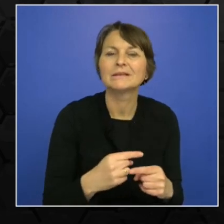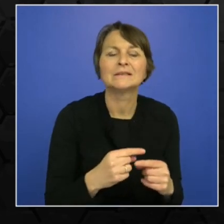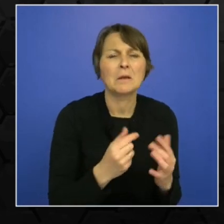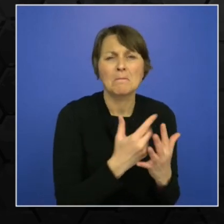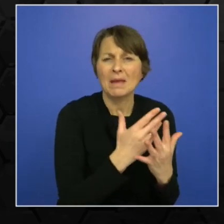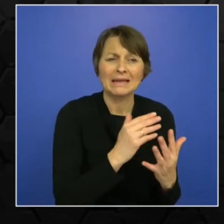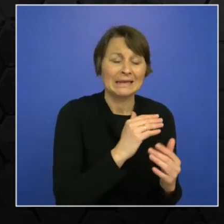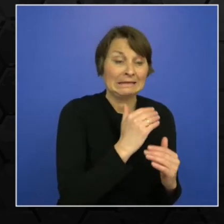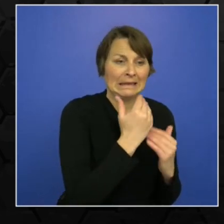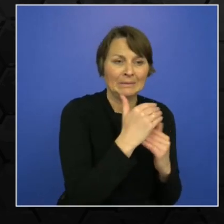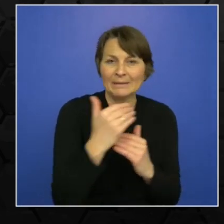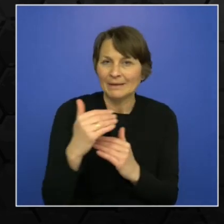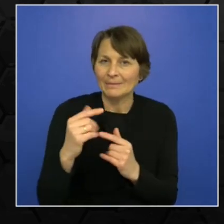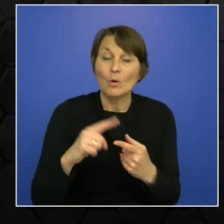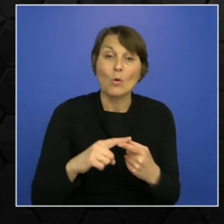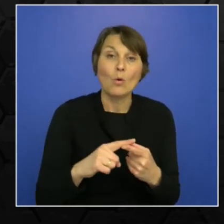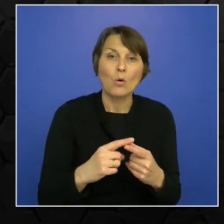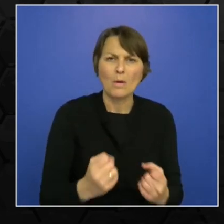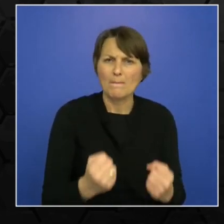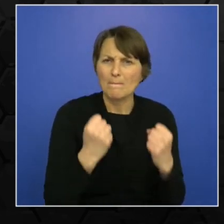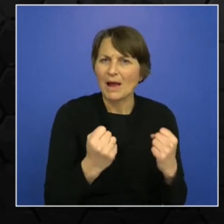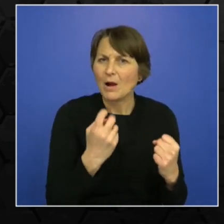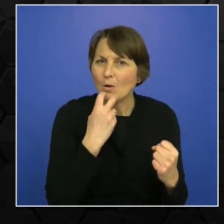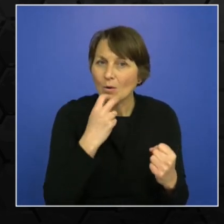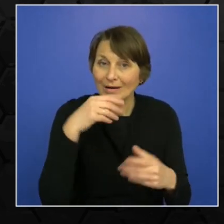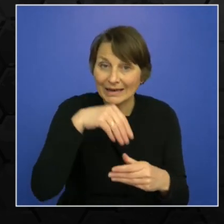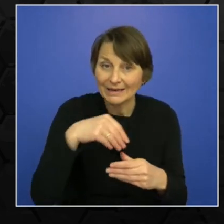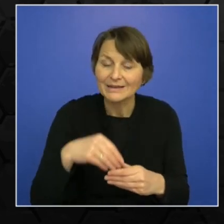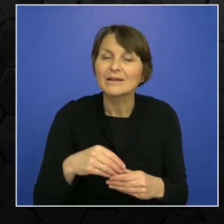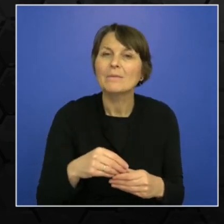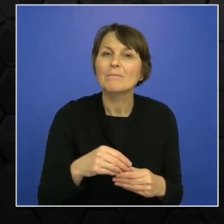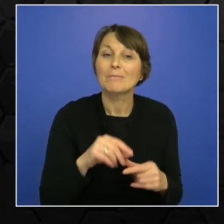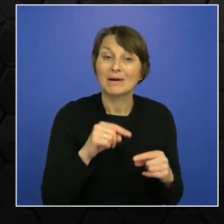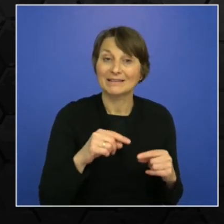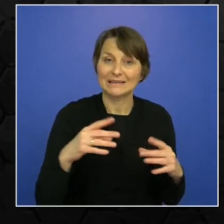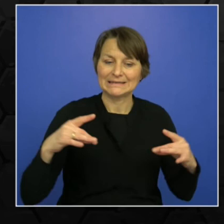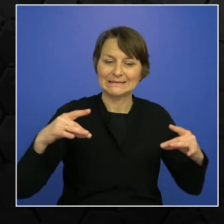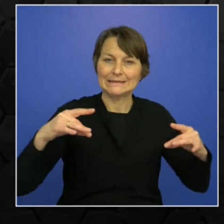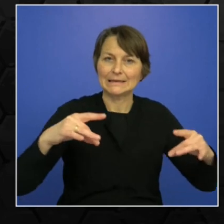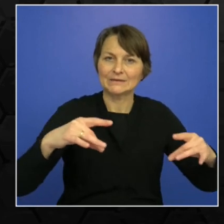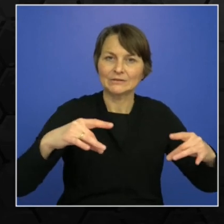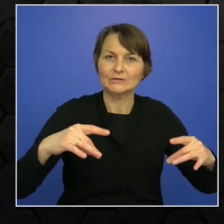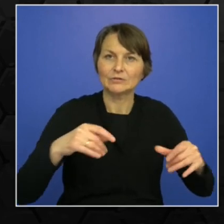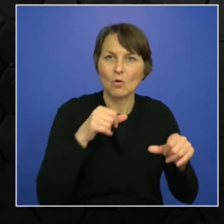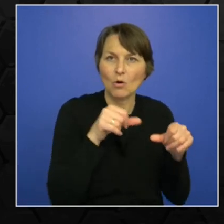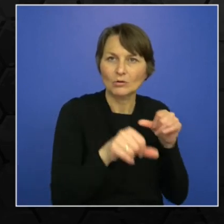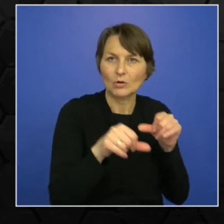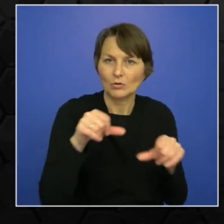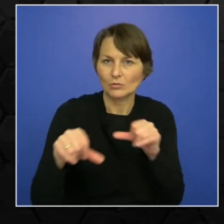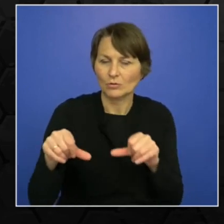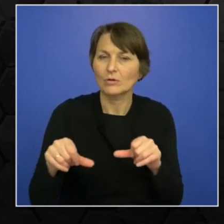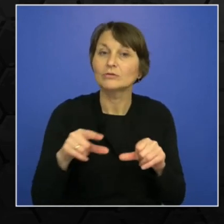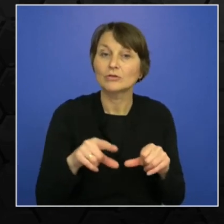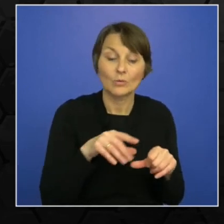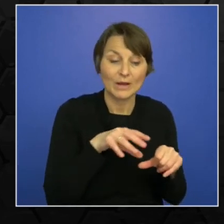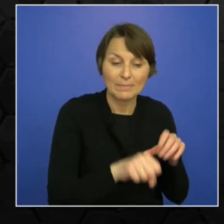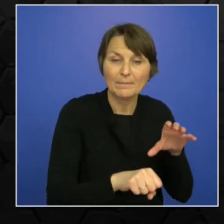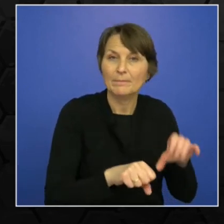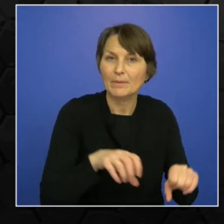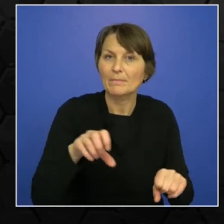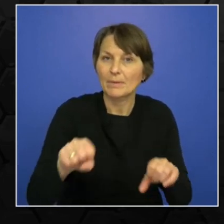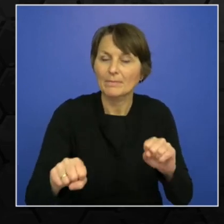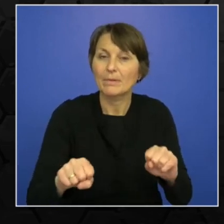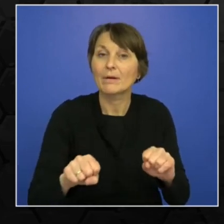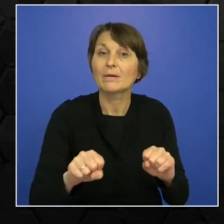power requirements. But the sensors are always on. So that's why we are capturing data at all times, but we are